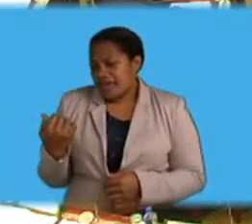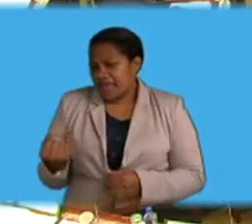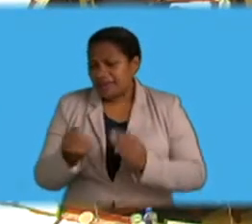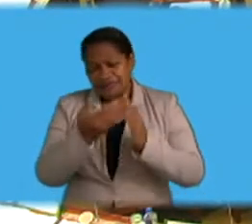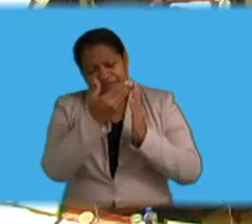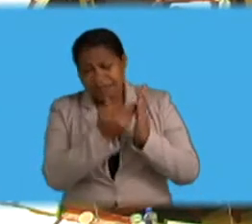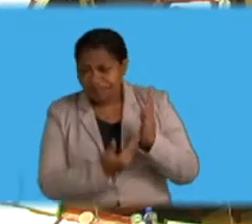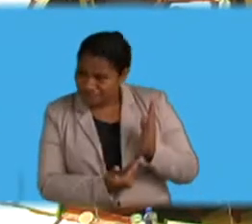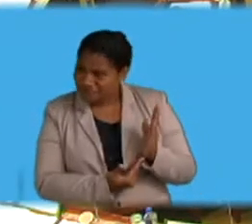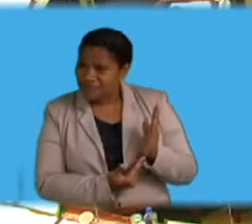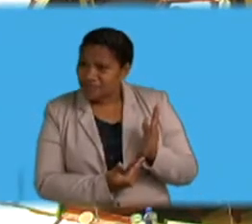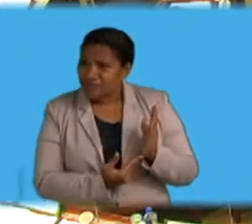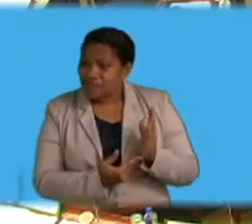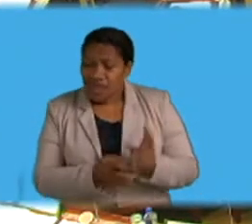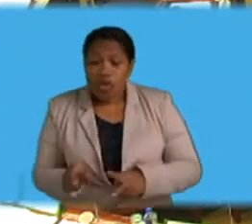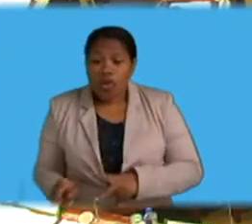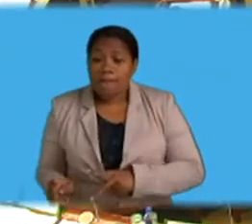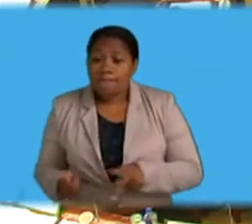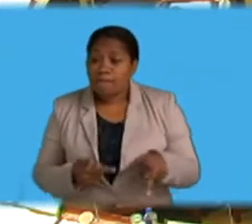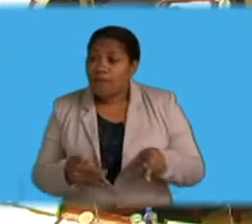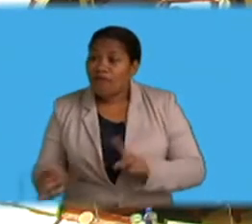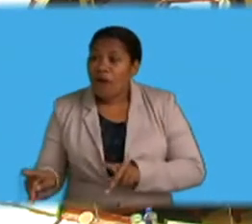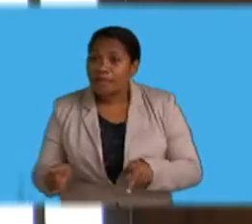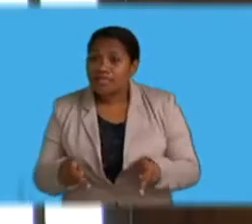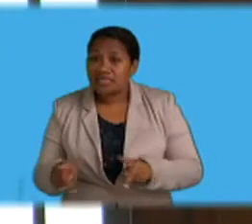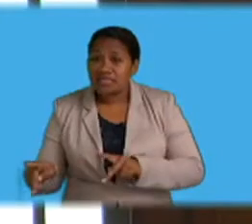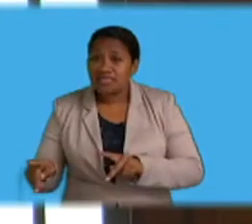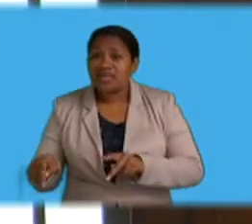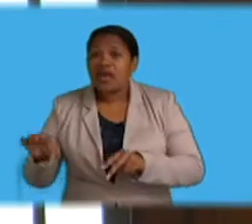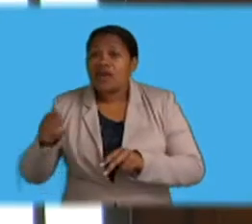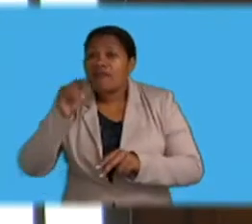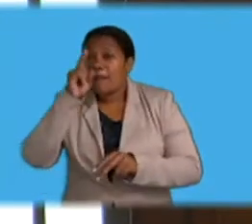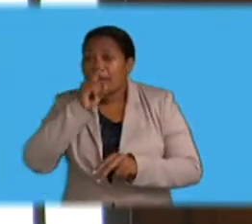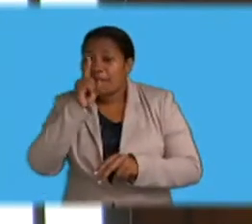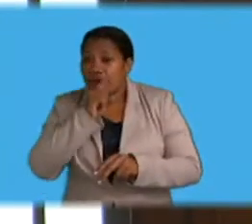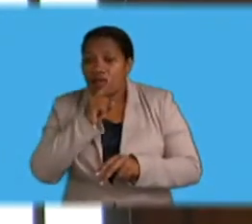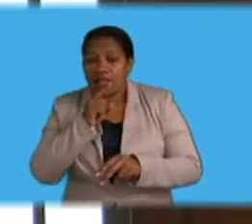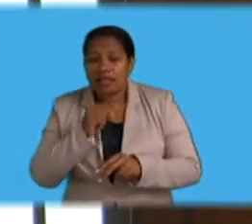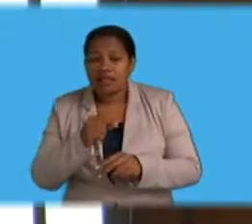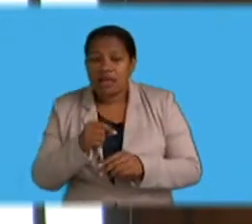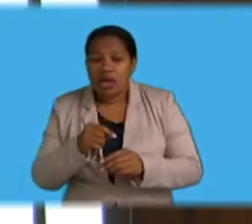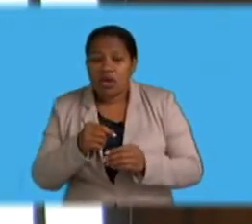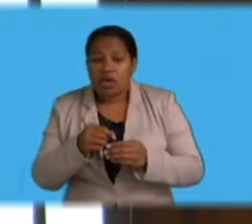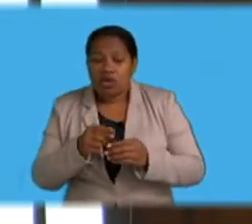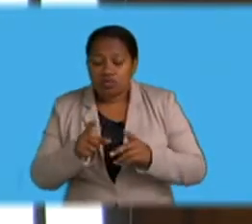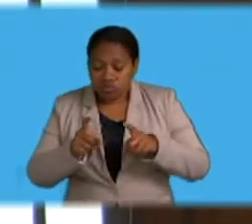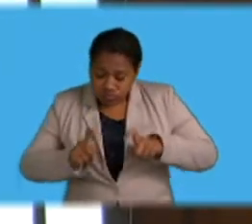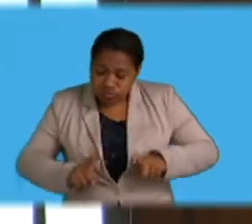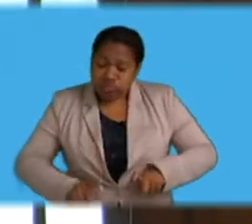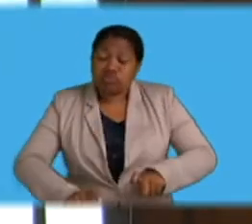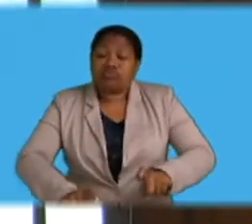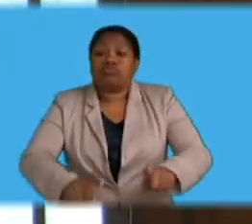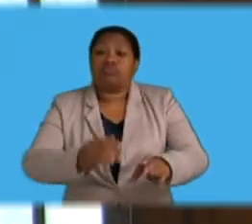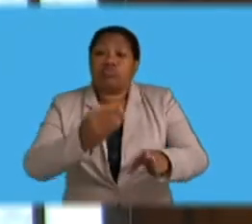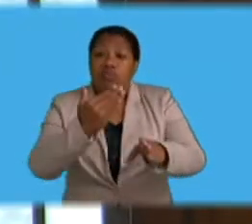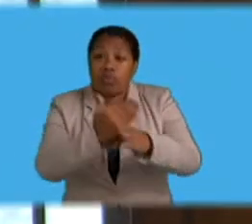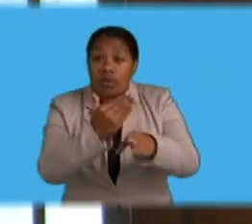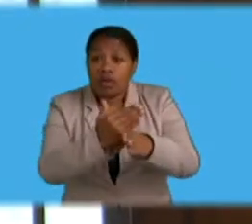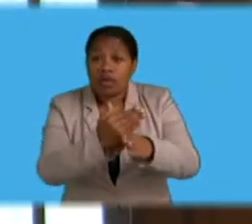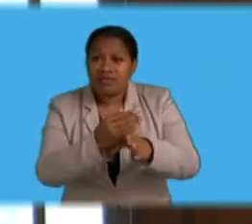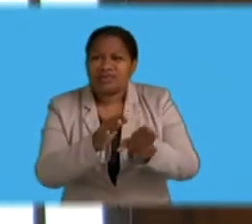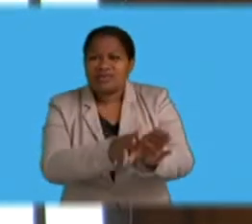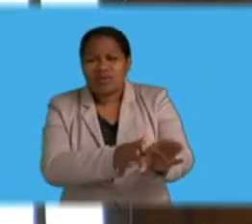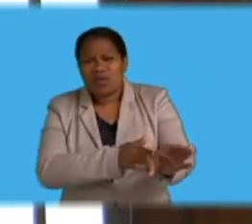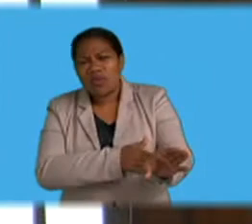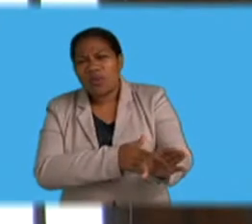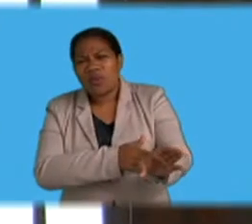analysis, on the performances of people on long-term employment and people on short-term contract,